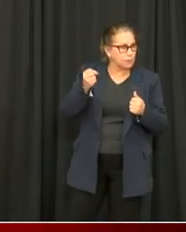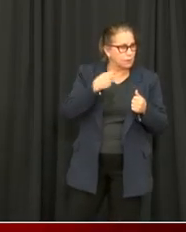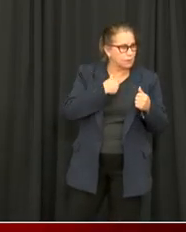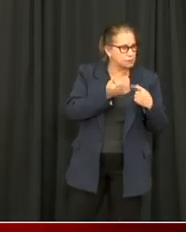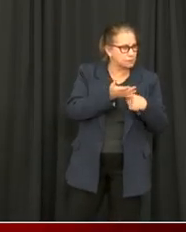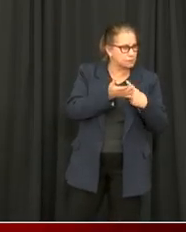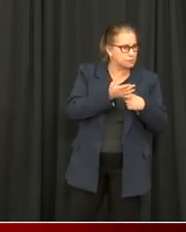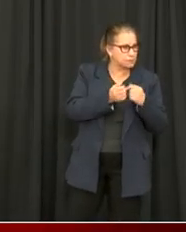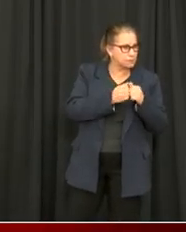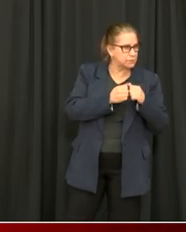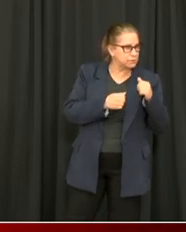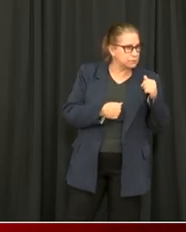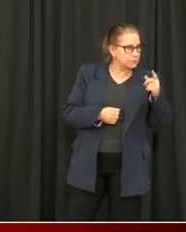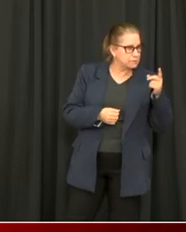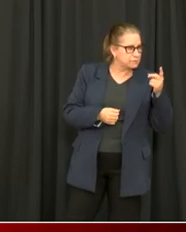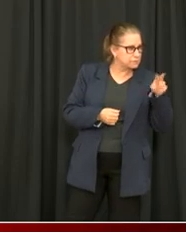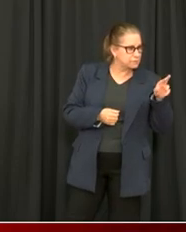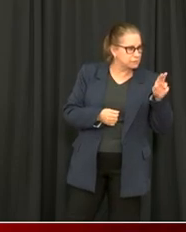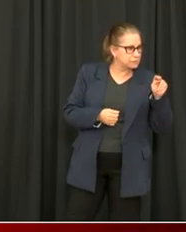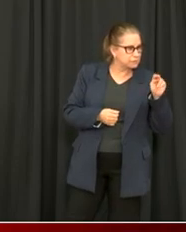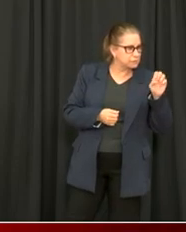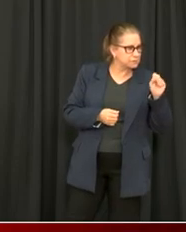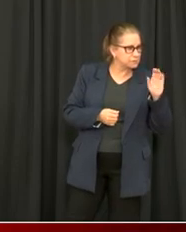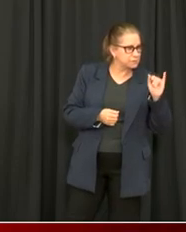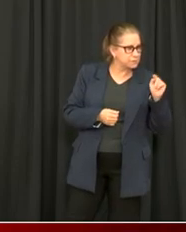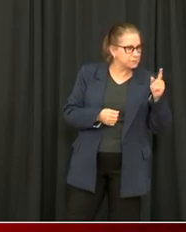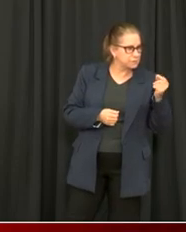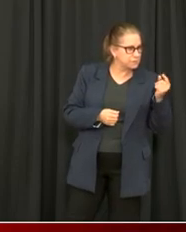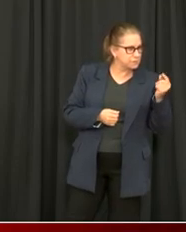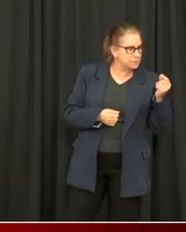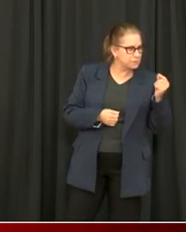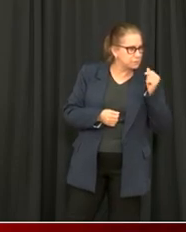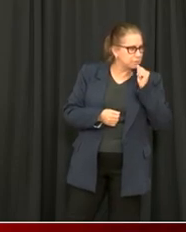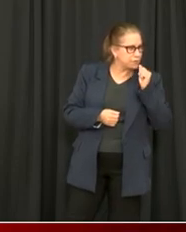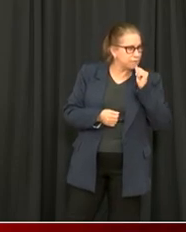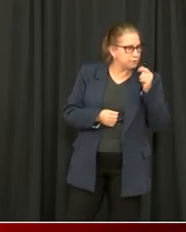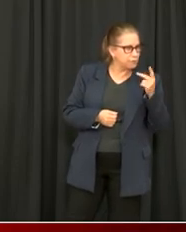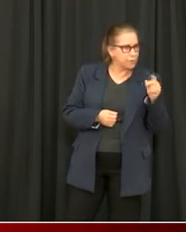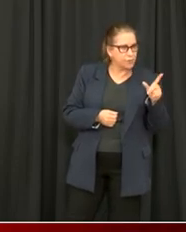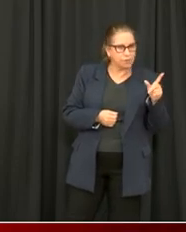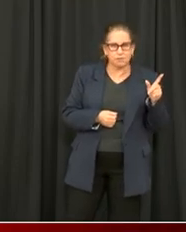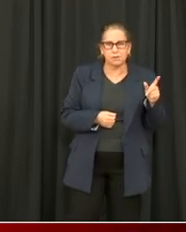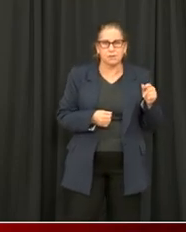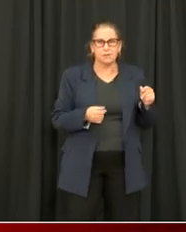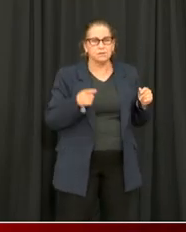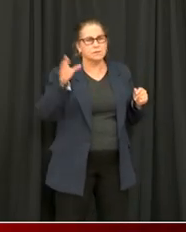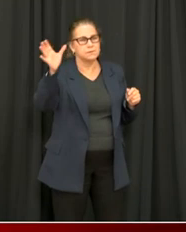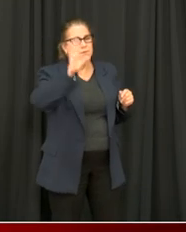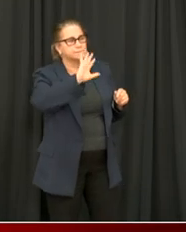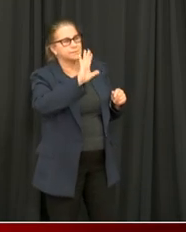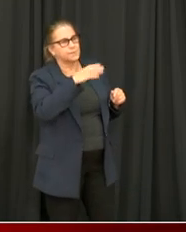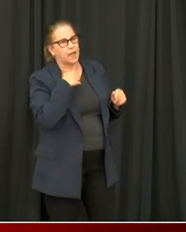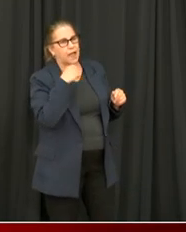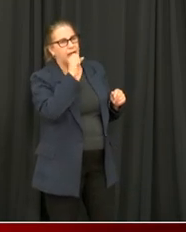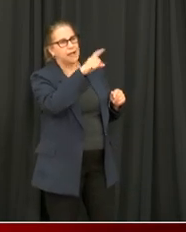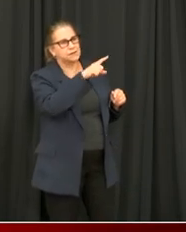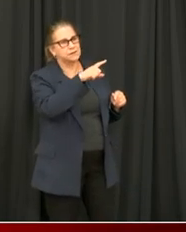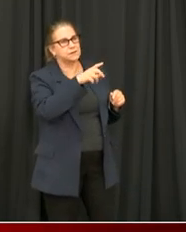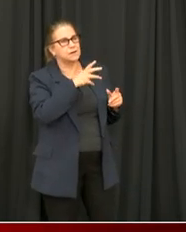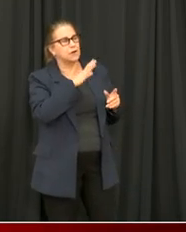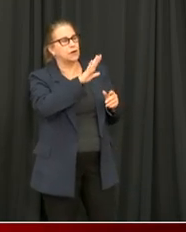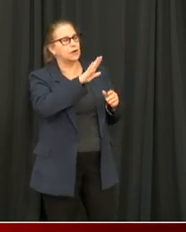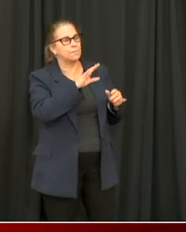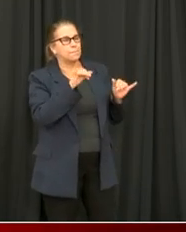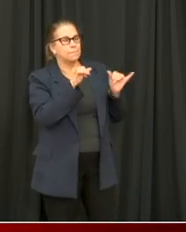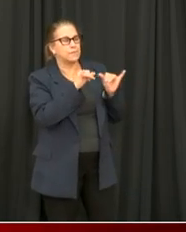that. Let me confirm that, Mark. I could ask about the metrics, and specifically, I know you were trending in the right direction, and you hope